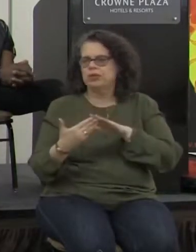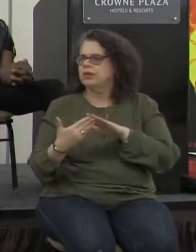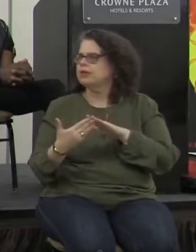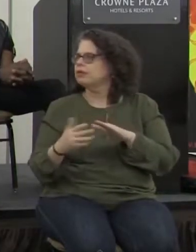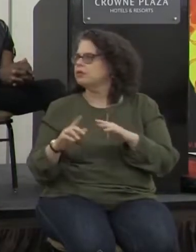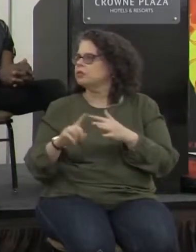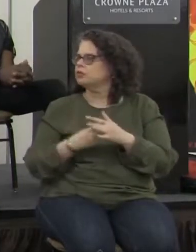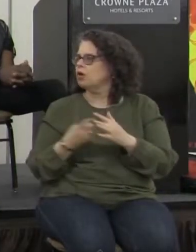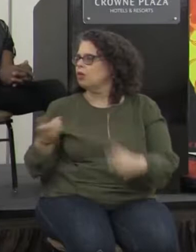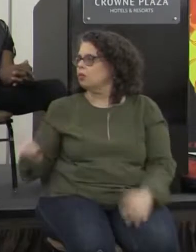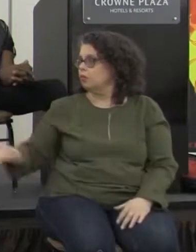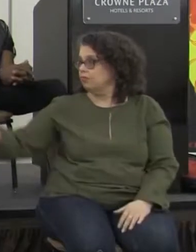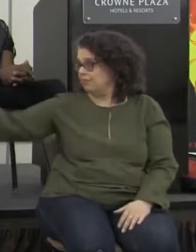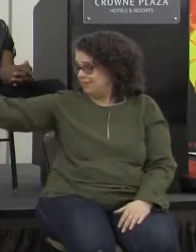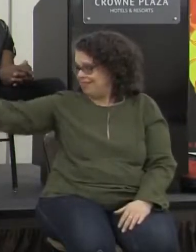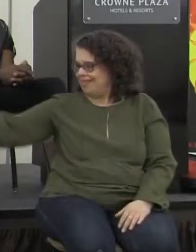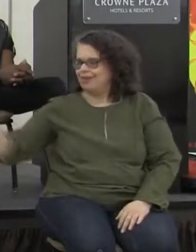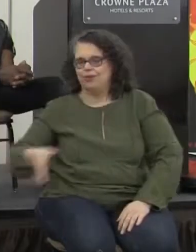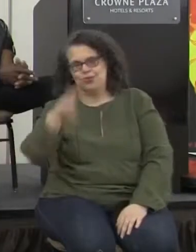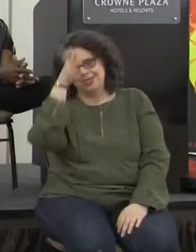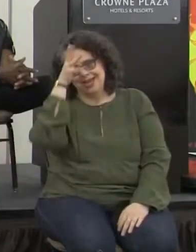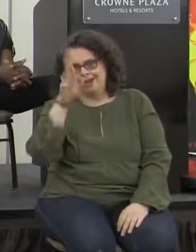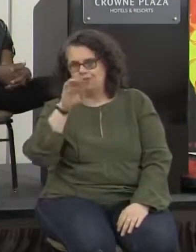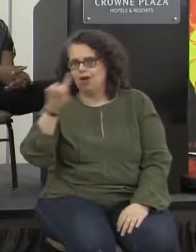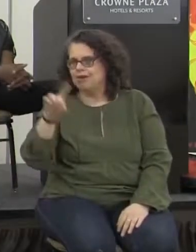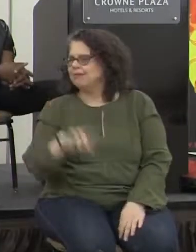with Daddy Rod?